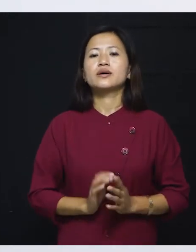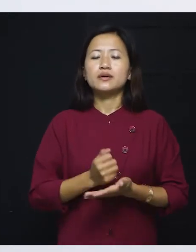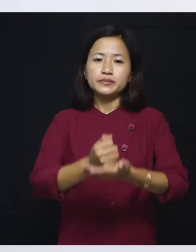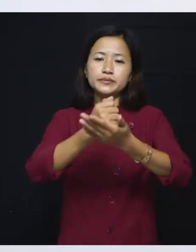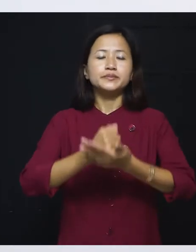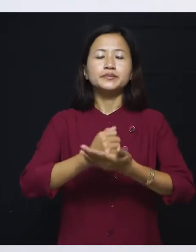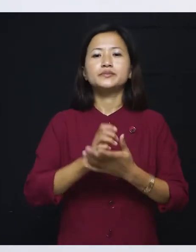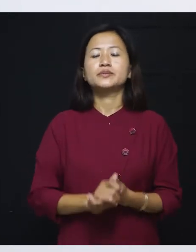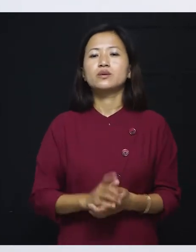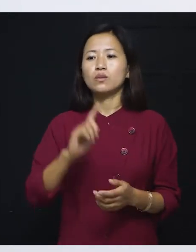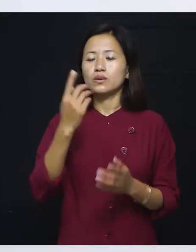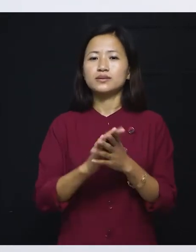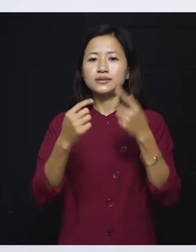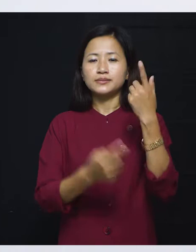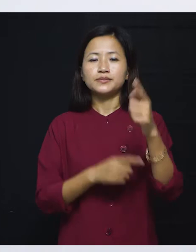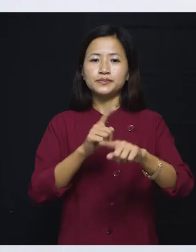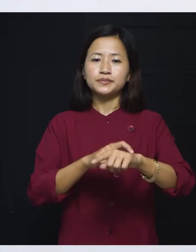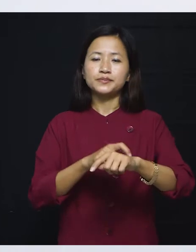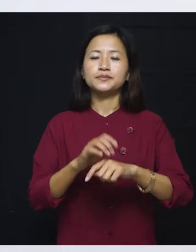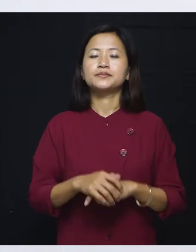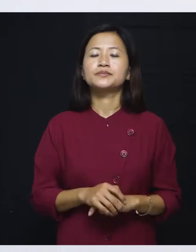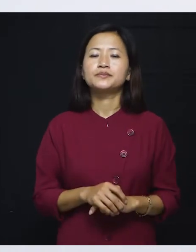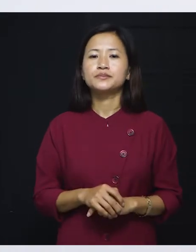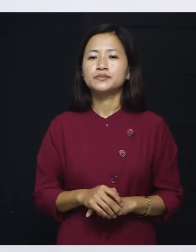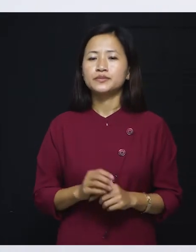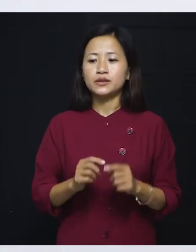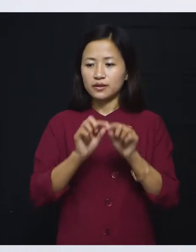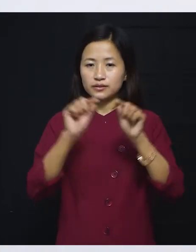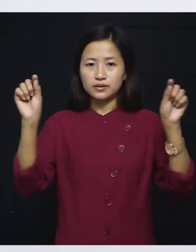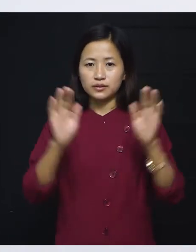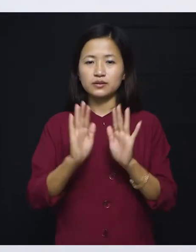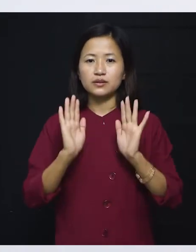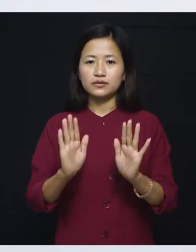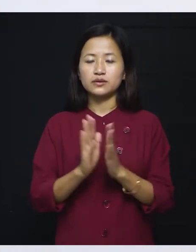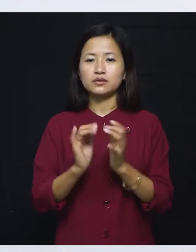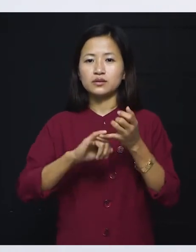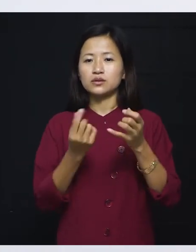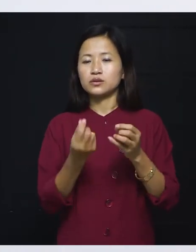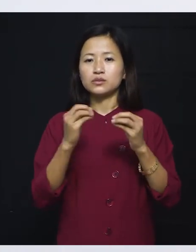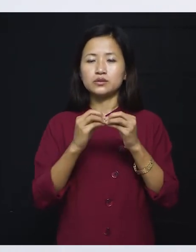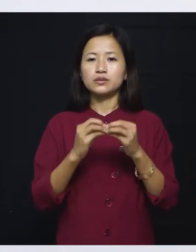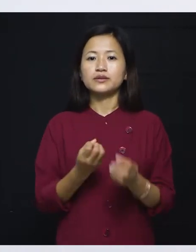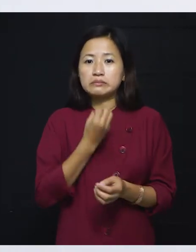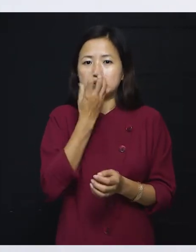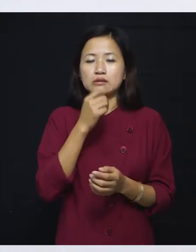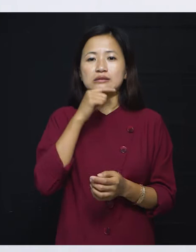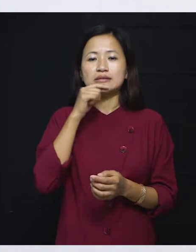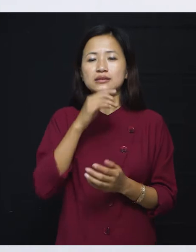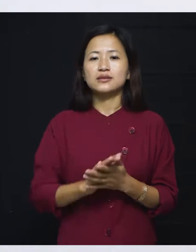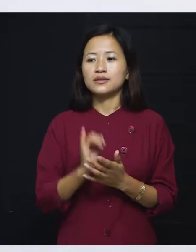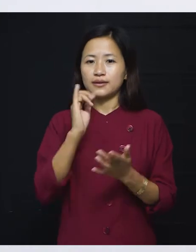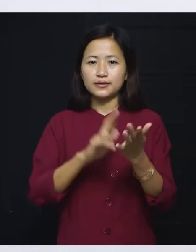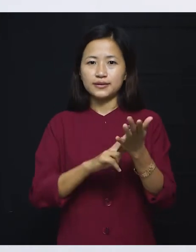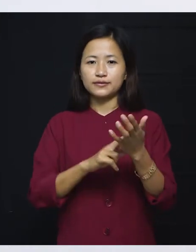you, okay? For one last time, I'm going to tell you, a sentence will have a subject, the rose. A finite verb